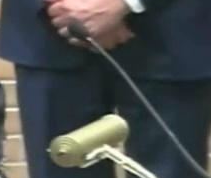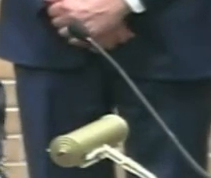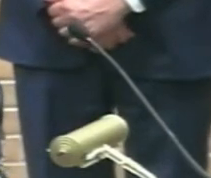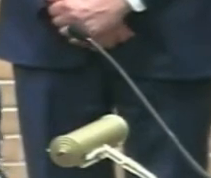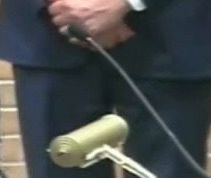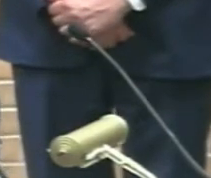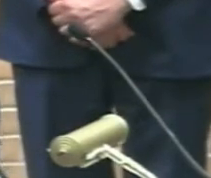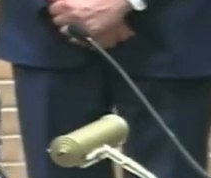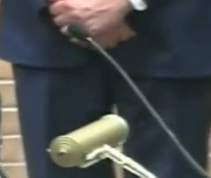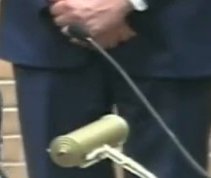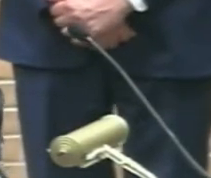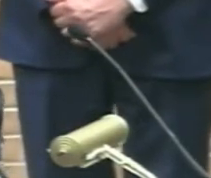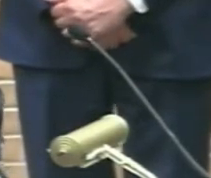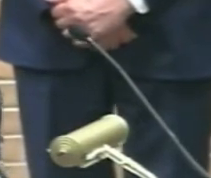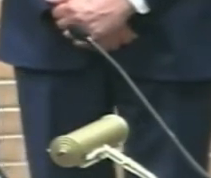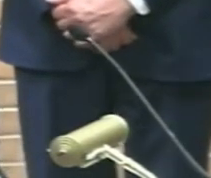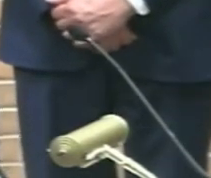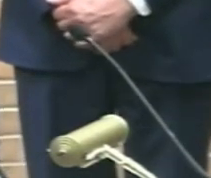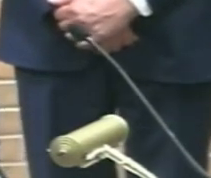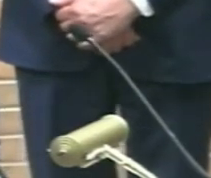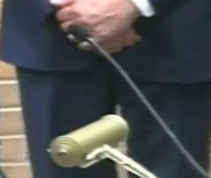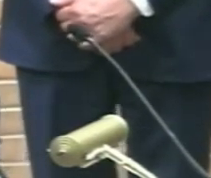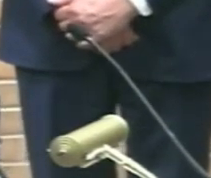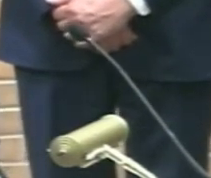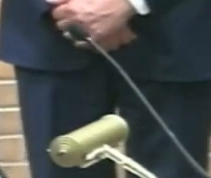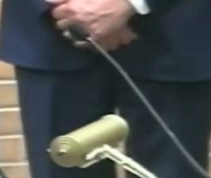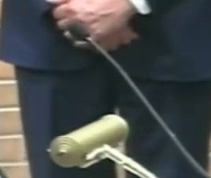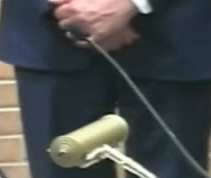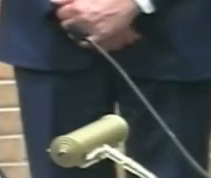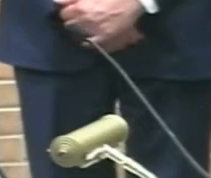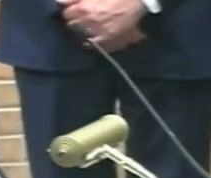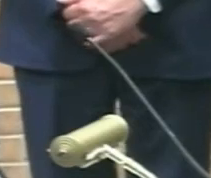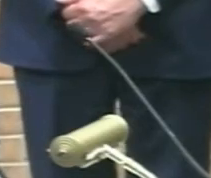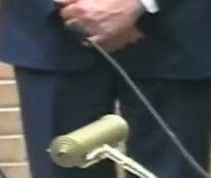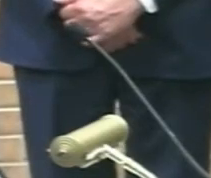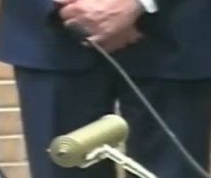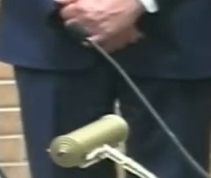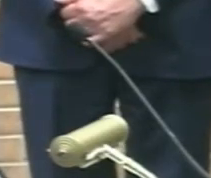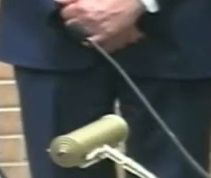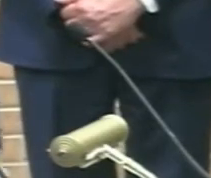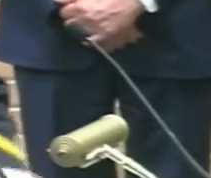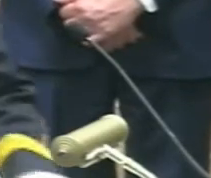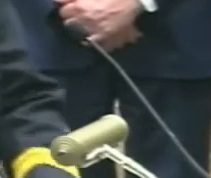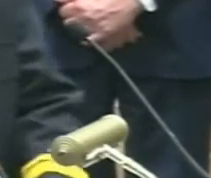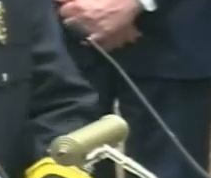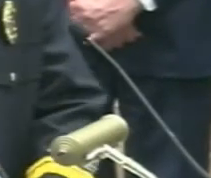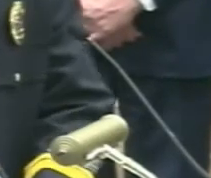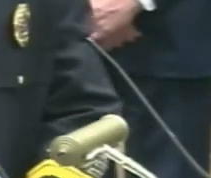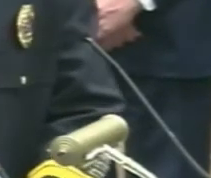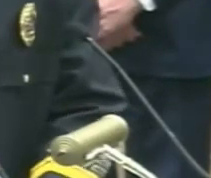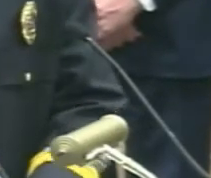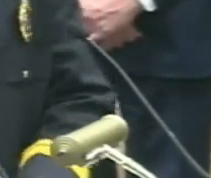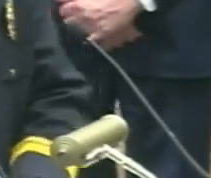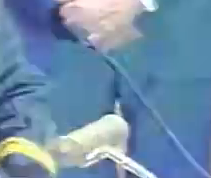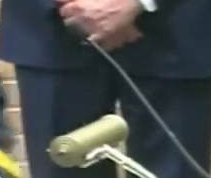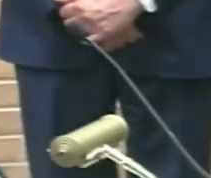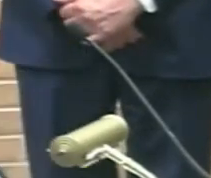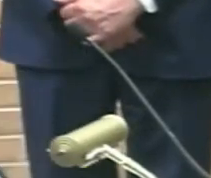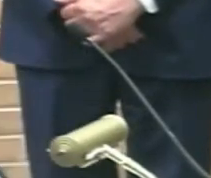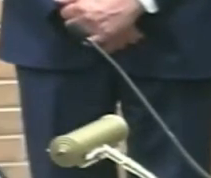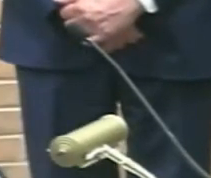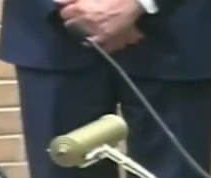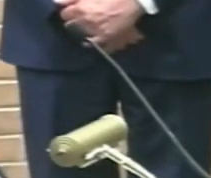I'm deeply honored to stand before you today as the 7th Chief of Police of the town of Brighton. I would like to thank Supervisor